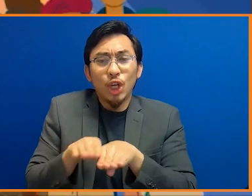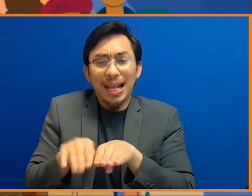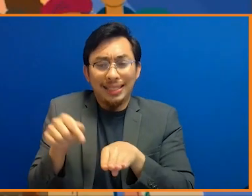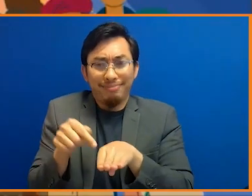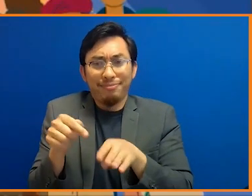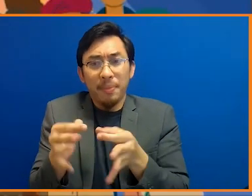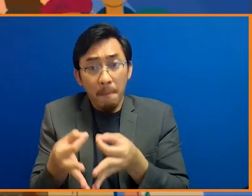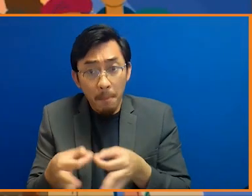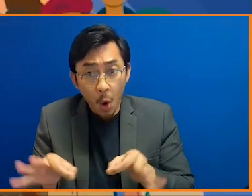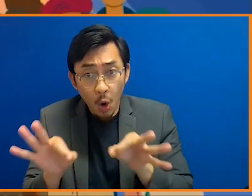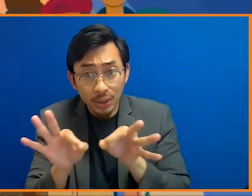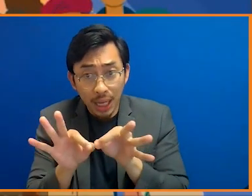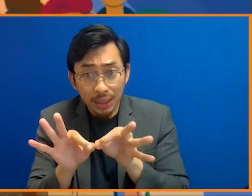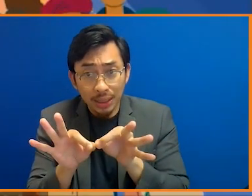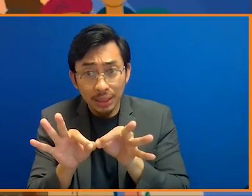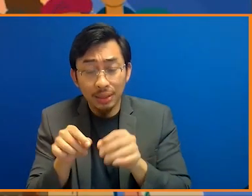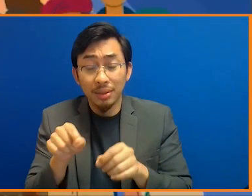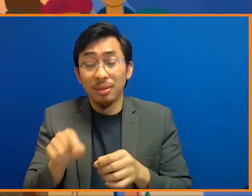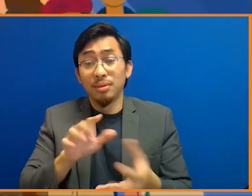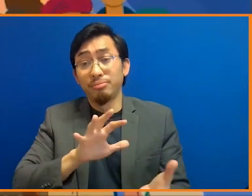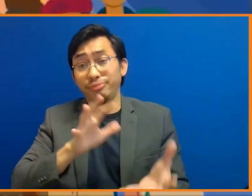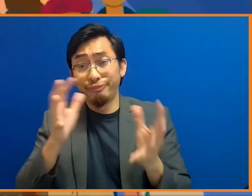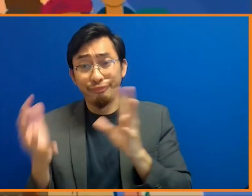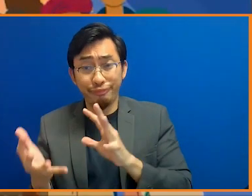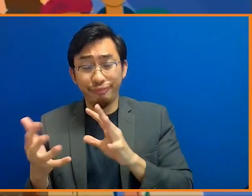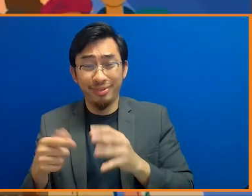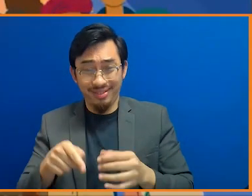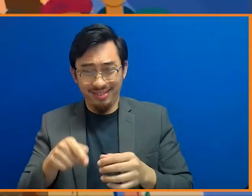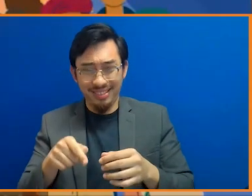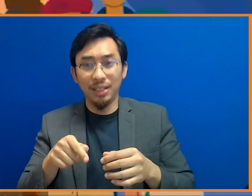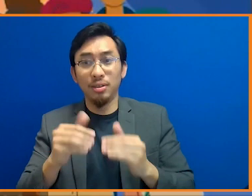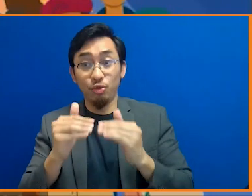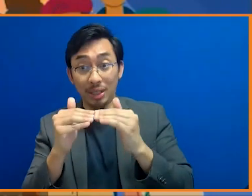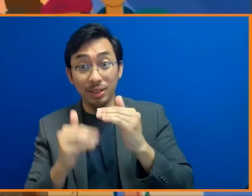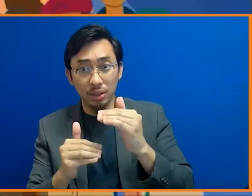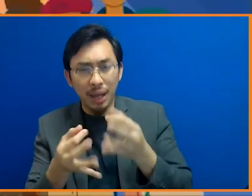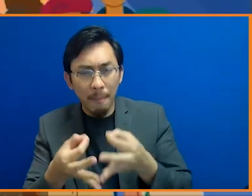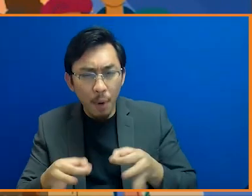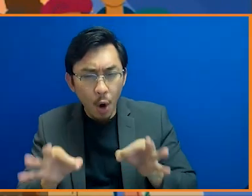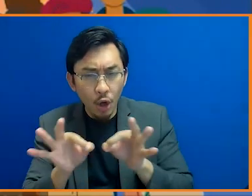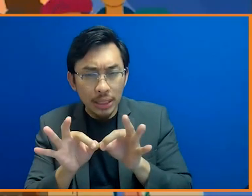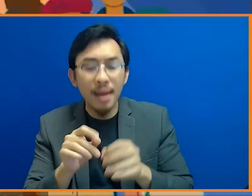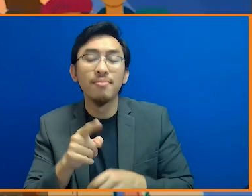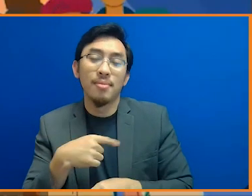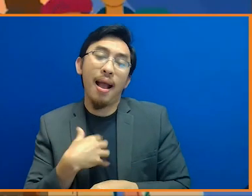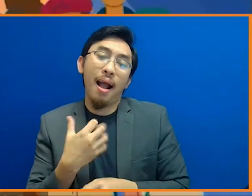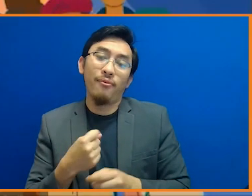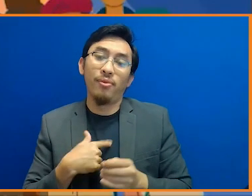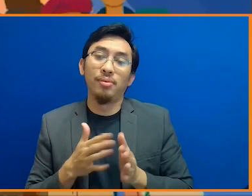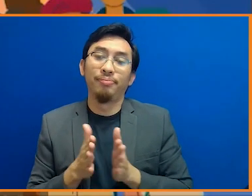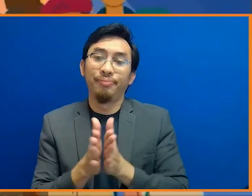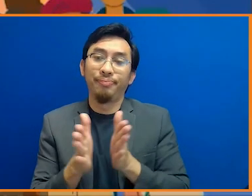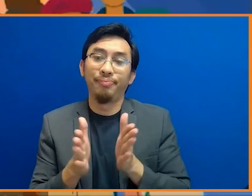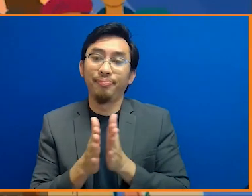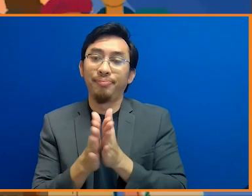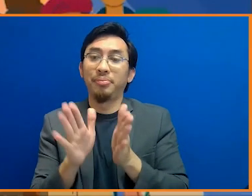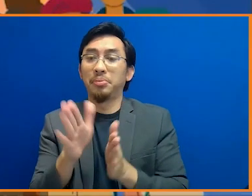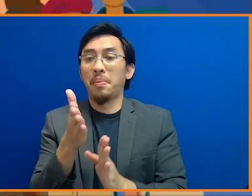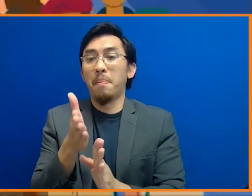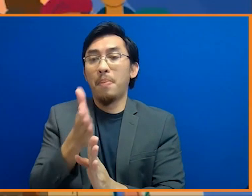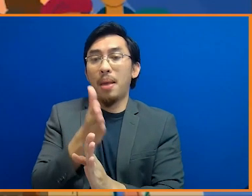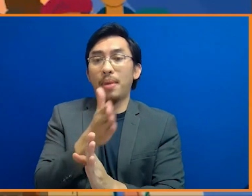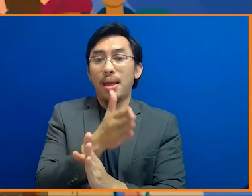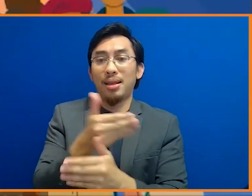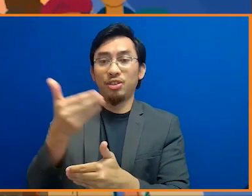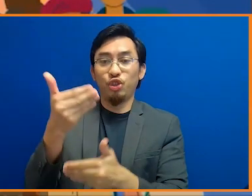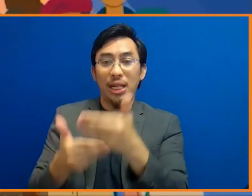is important. Why the sustainable disaster risk reduction is important. I have elaborated in the